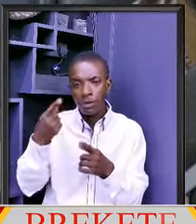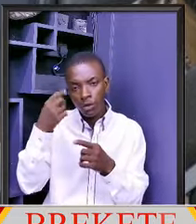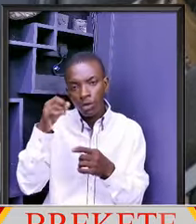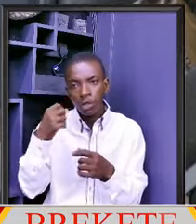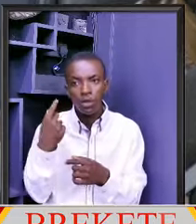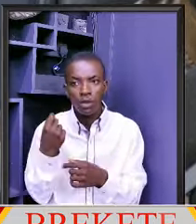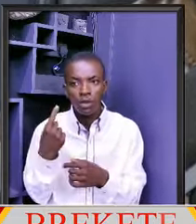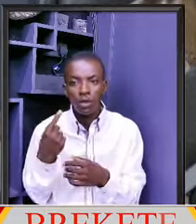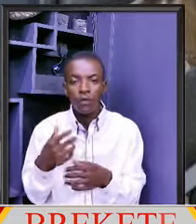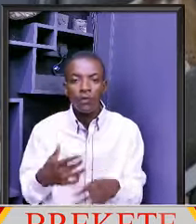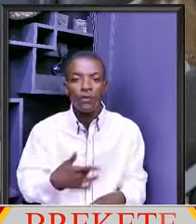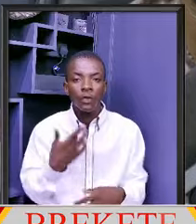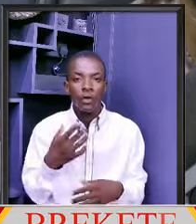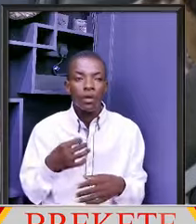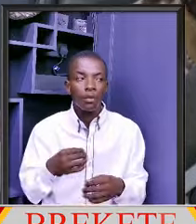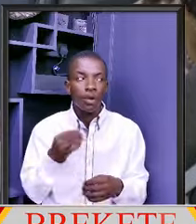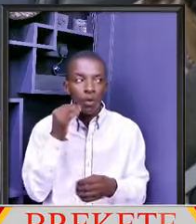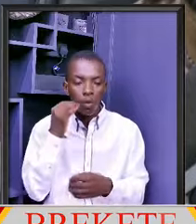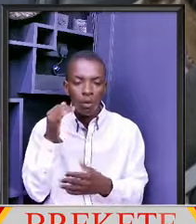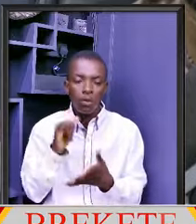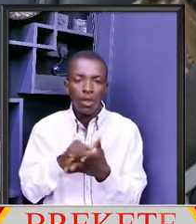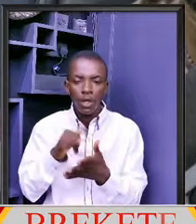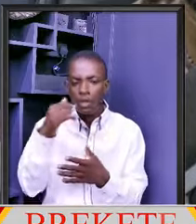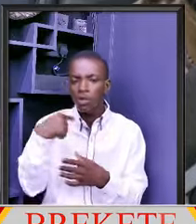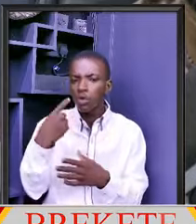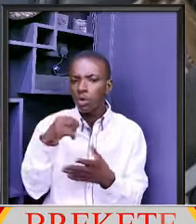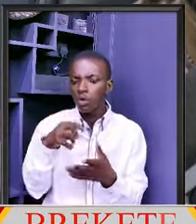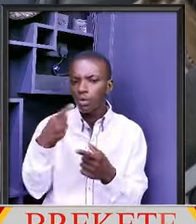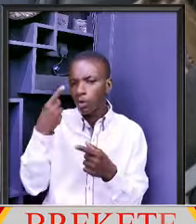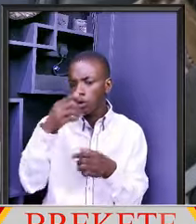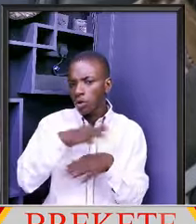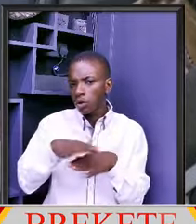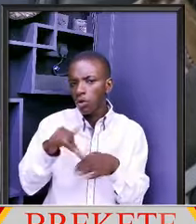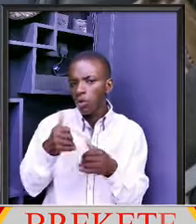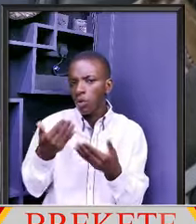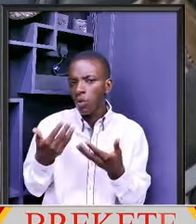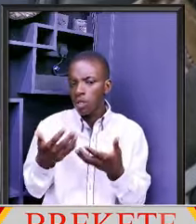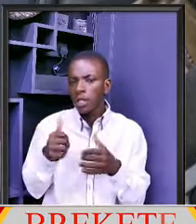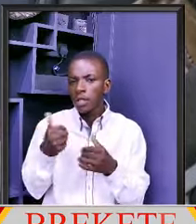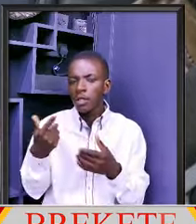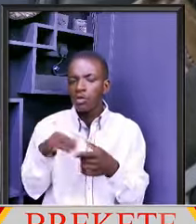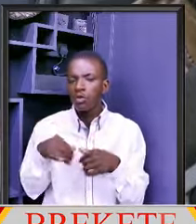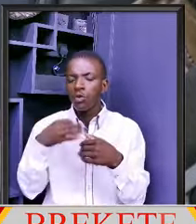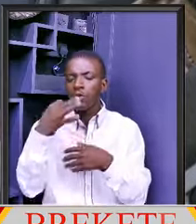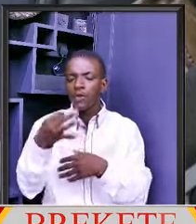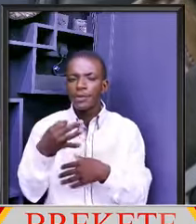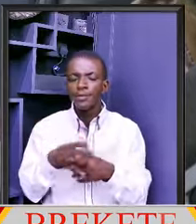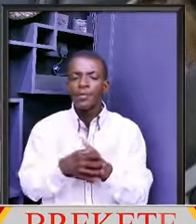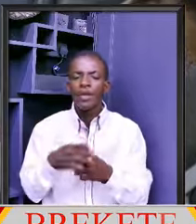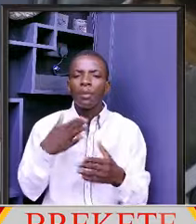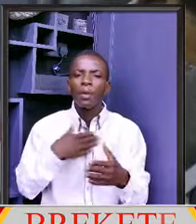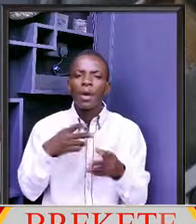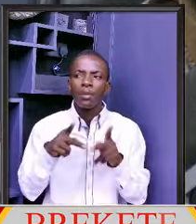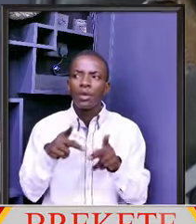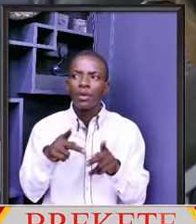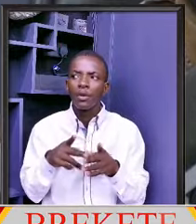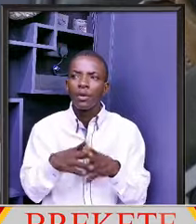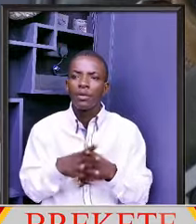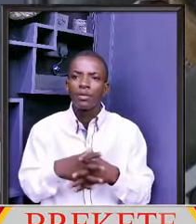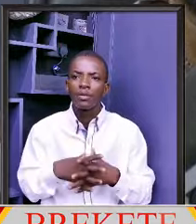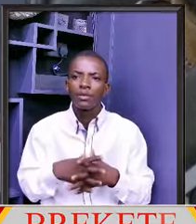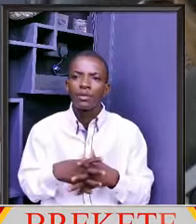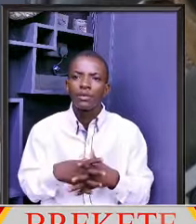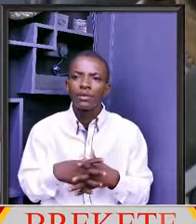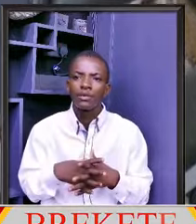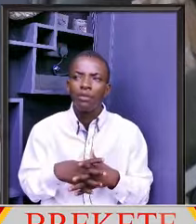understanding. And I feel I'm at home. And I told him, because I don't want anything to go further. Because my people say that if you know Lord,